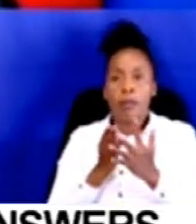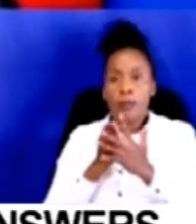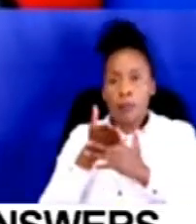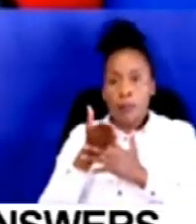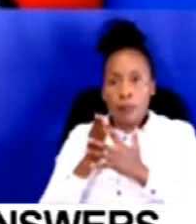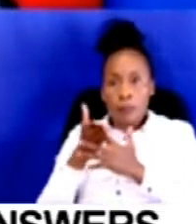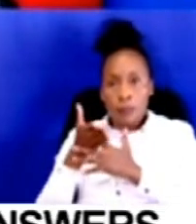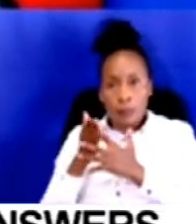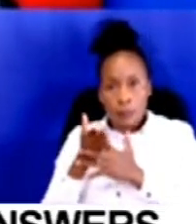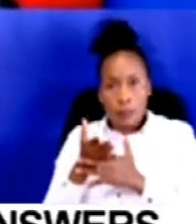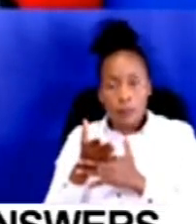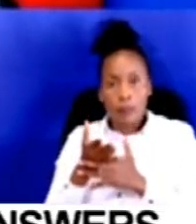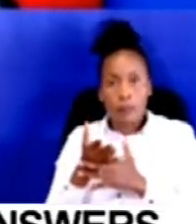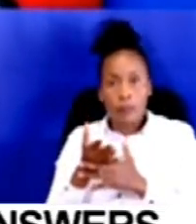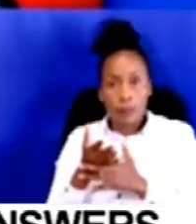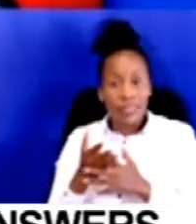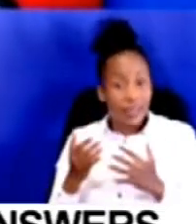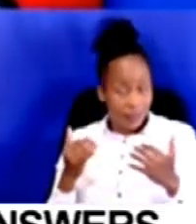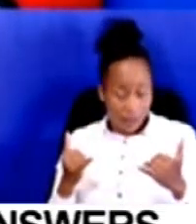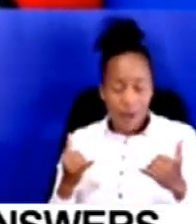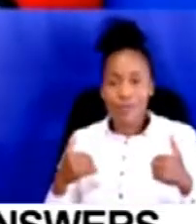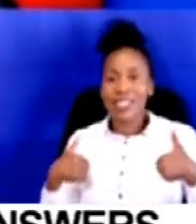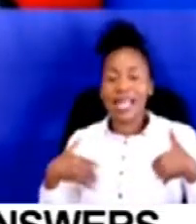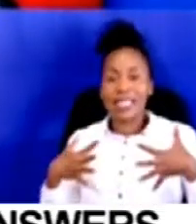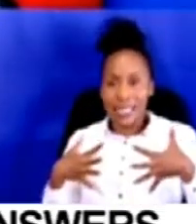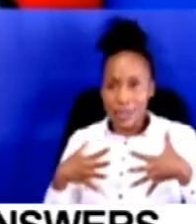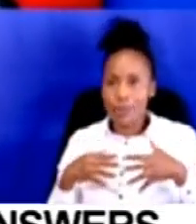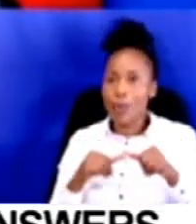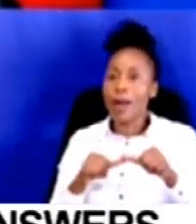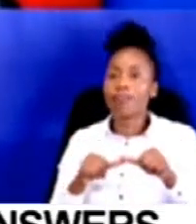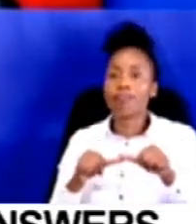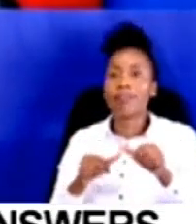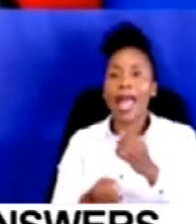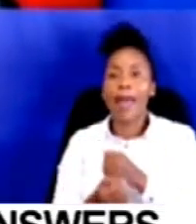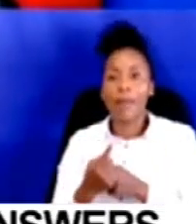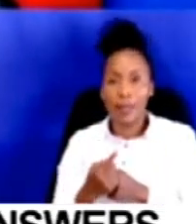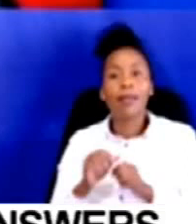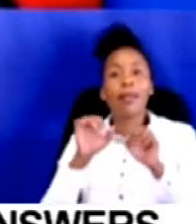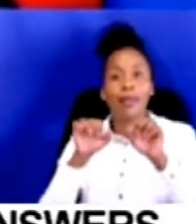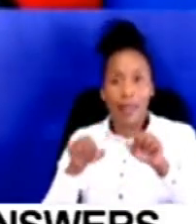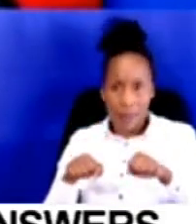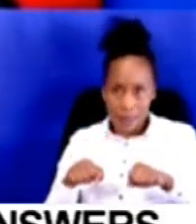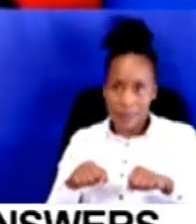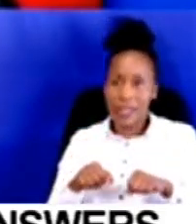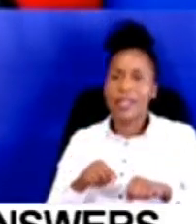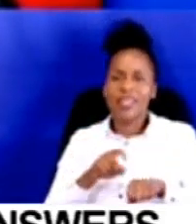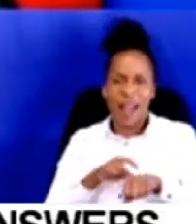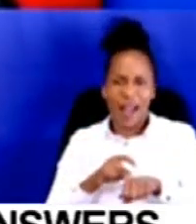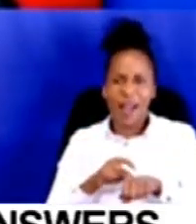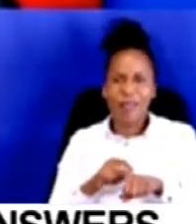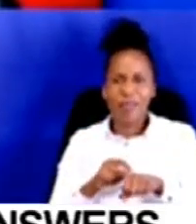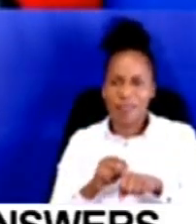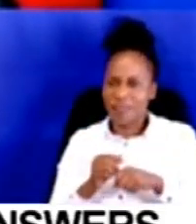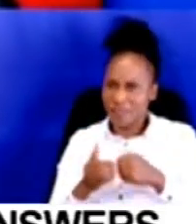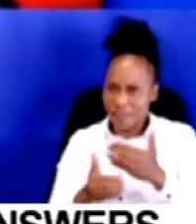interventions are starting to take root. Yes, it will take time to restore some of the businesses that